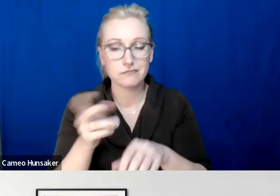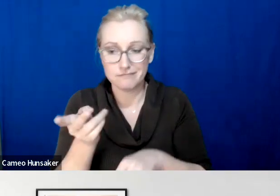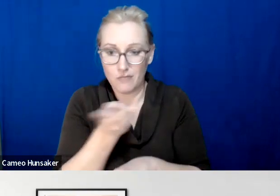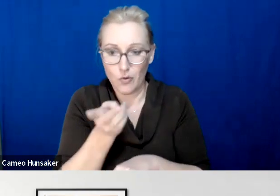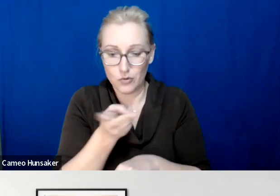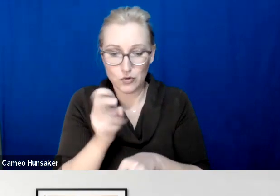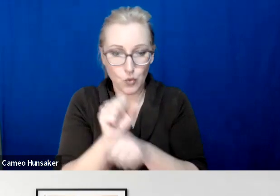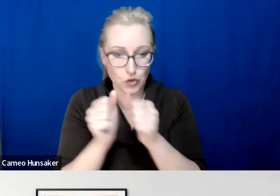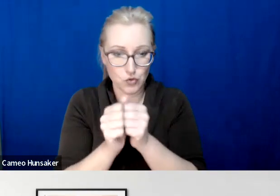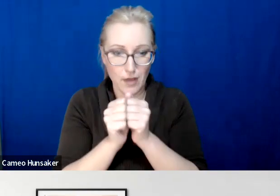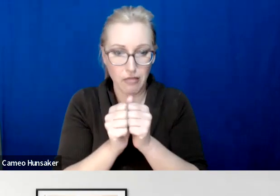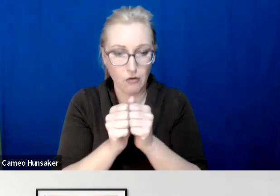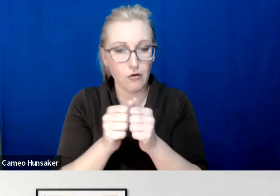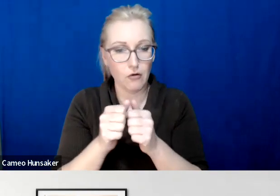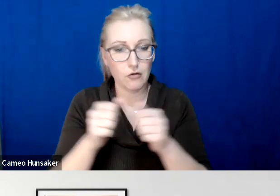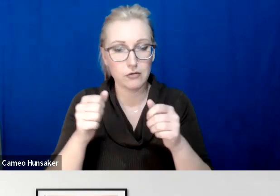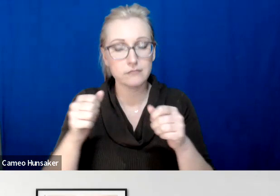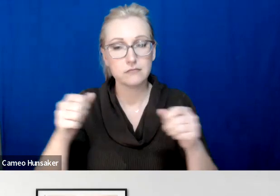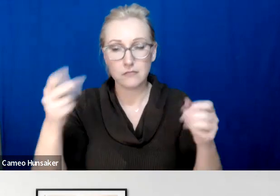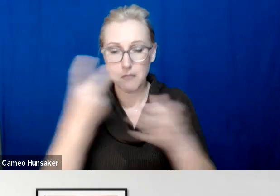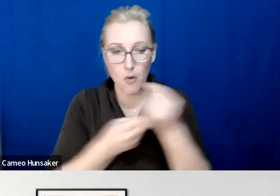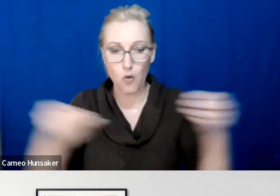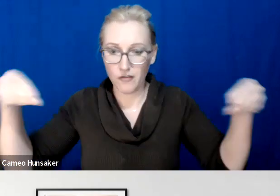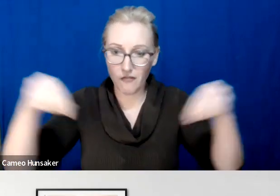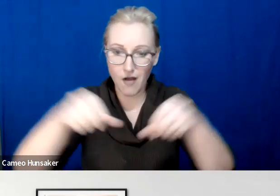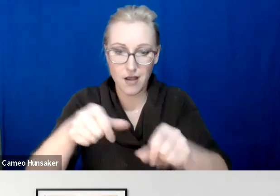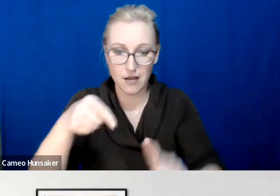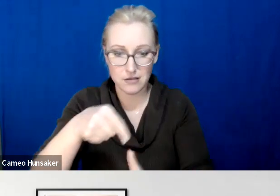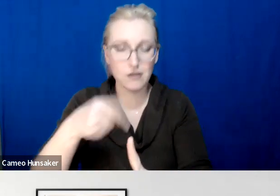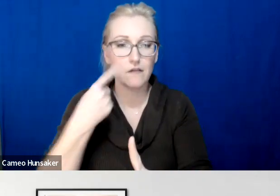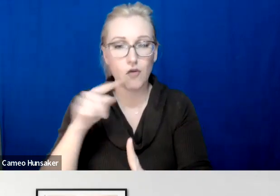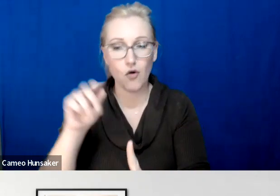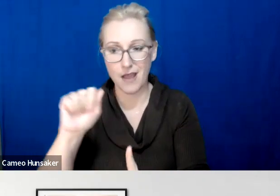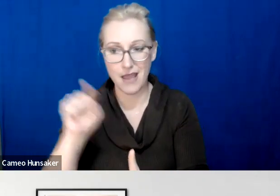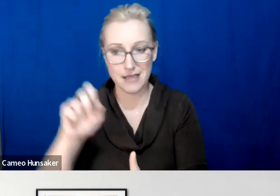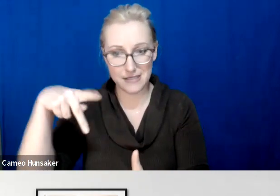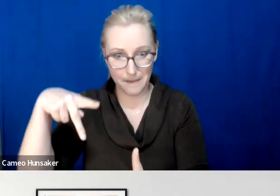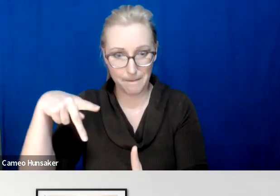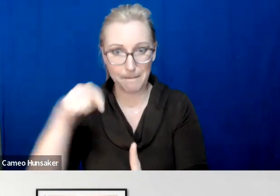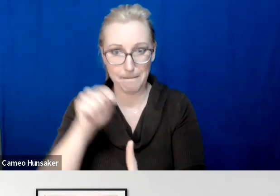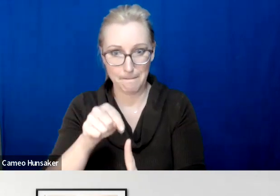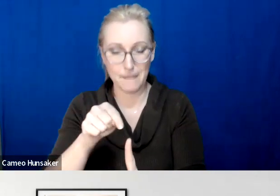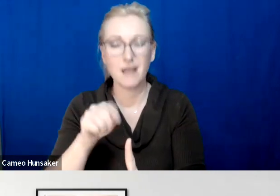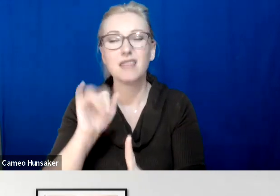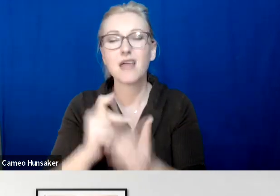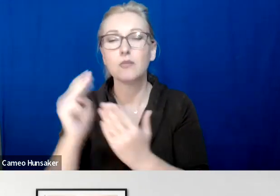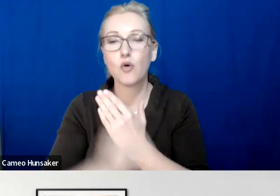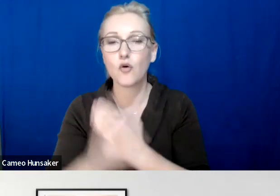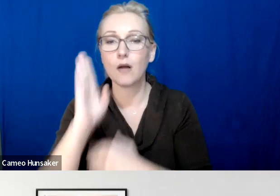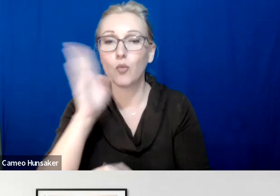from a funding perspective to fund AZIP. AZIP is the program that's going to be identifying and serving